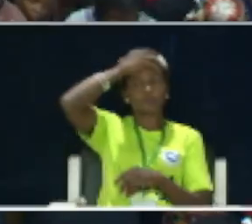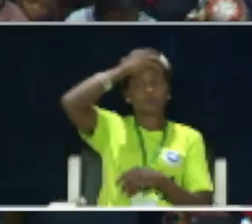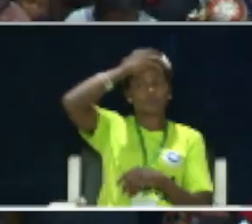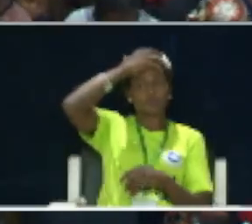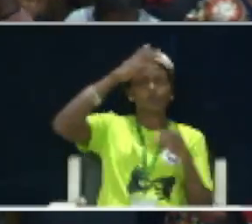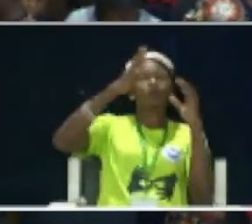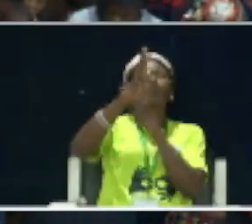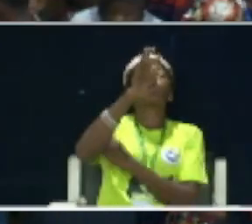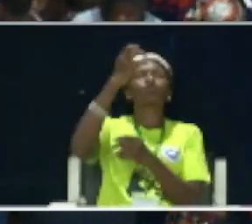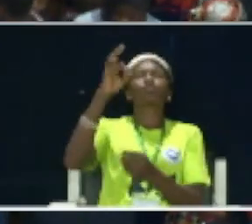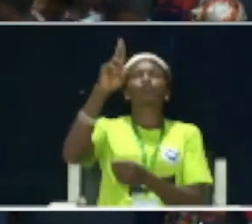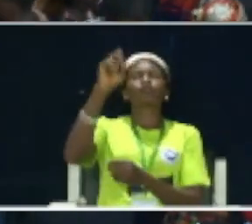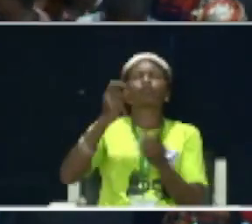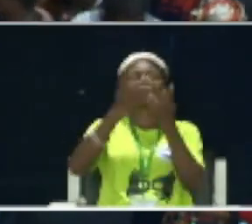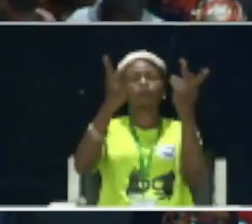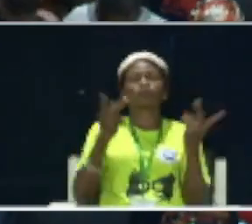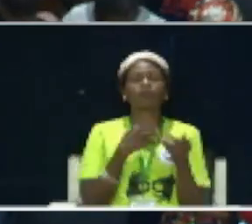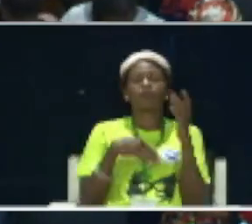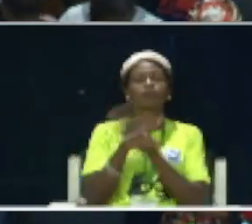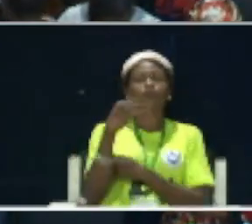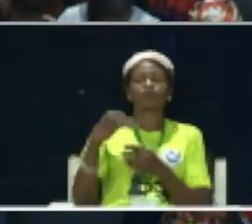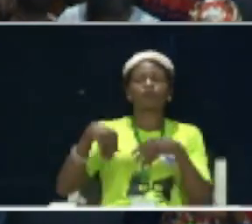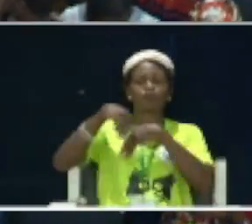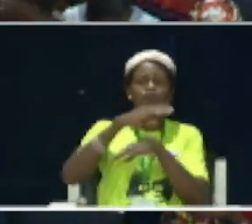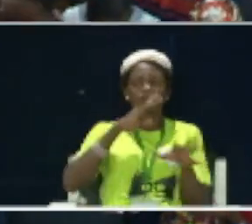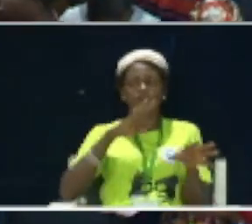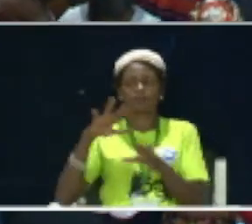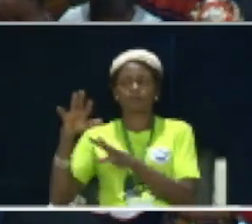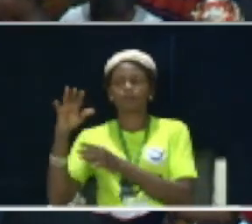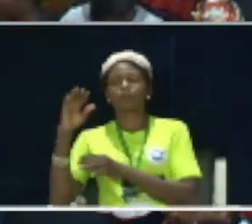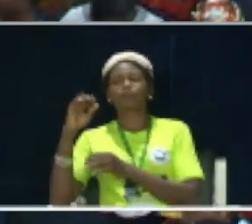God of repositioning and God of overflow,